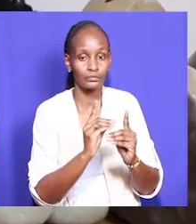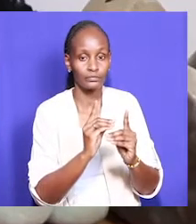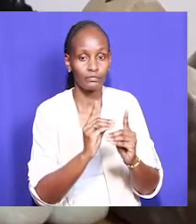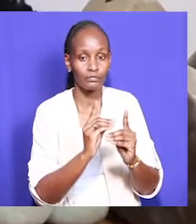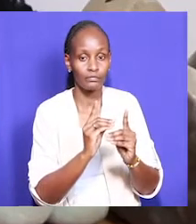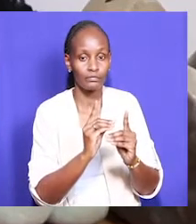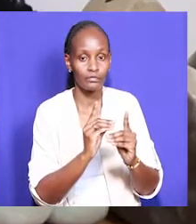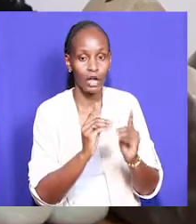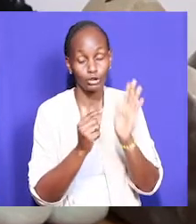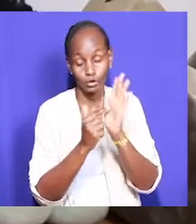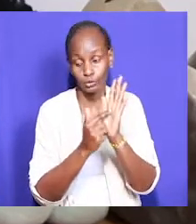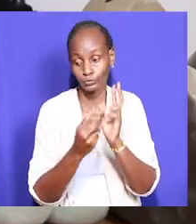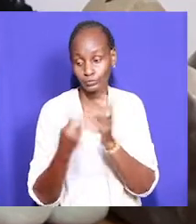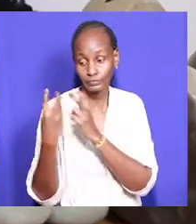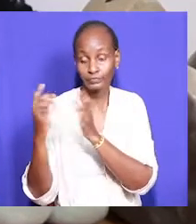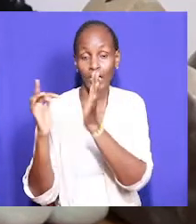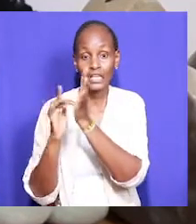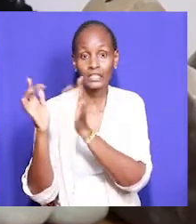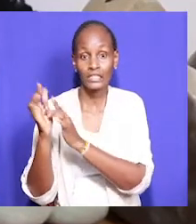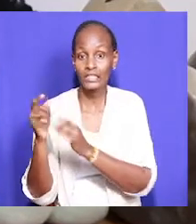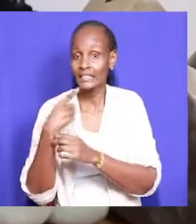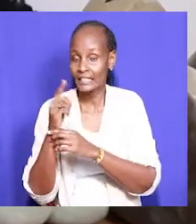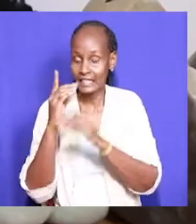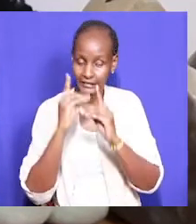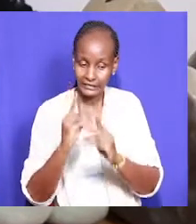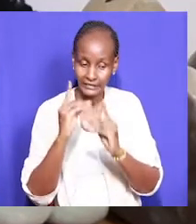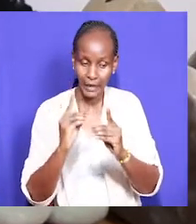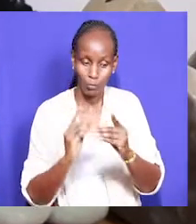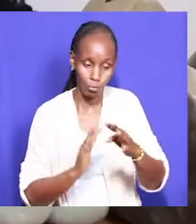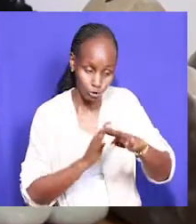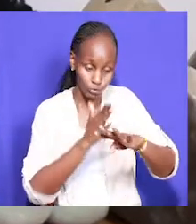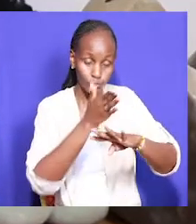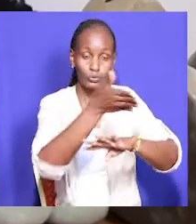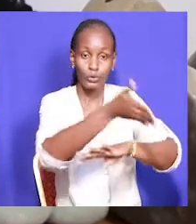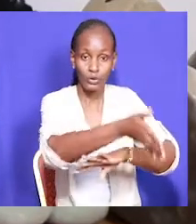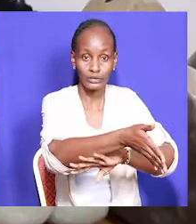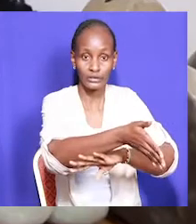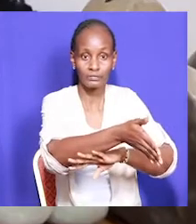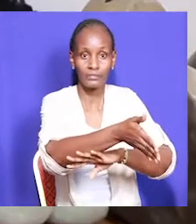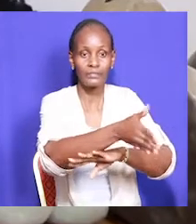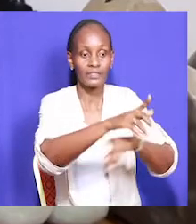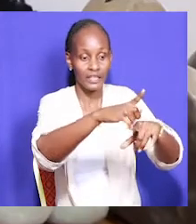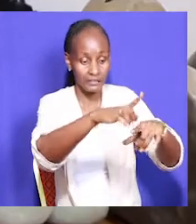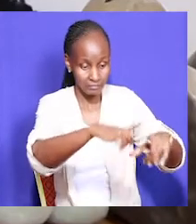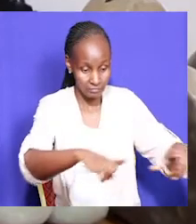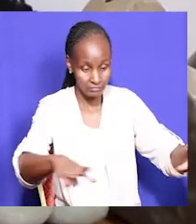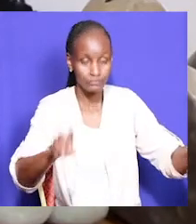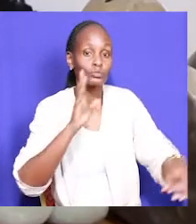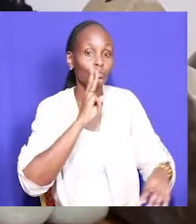Jesus. Jesus telling his disciples to cross the lake or the sea.